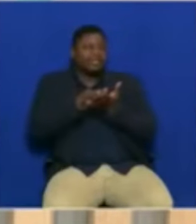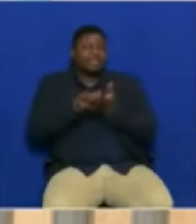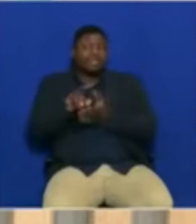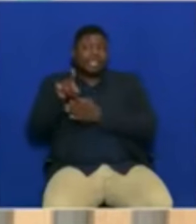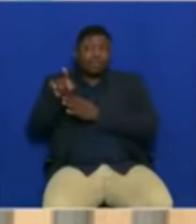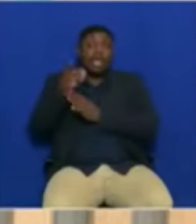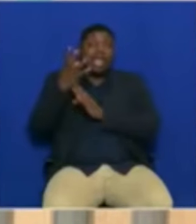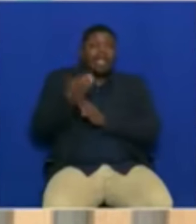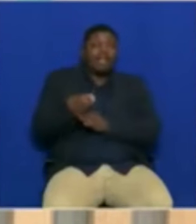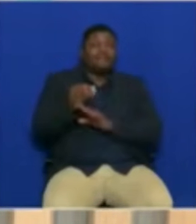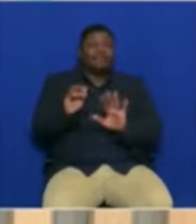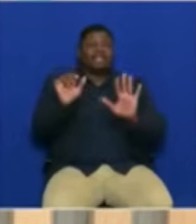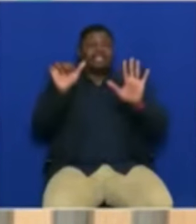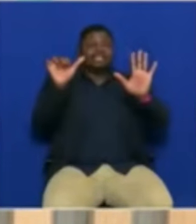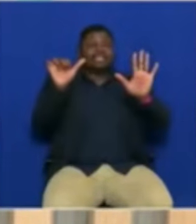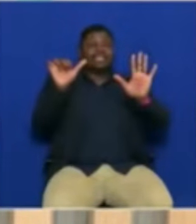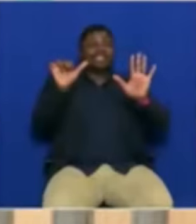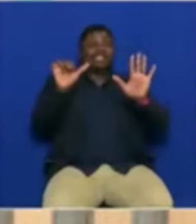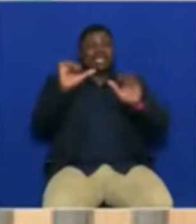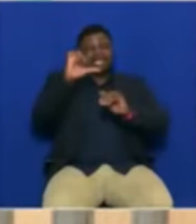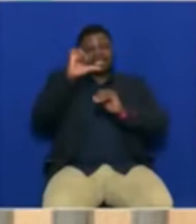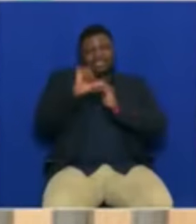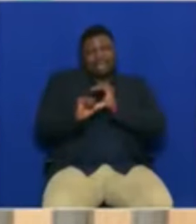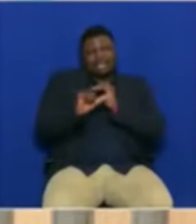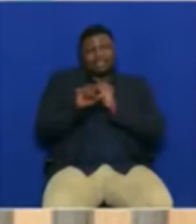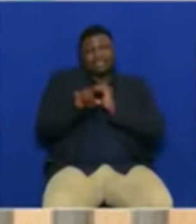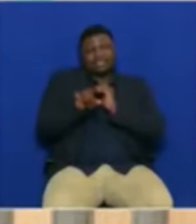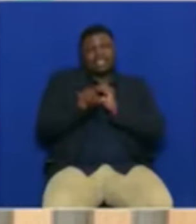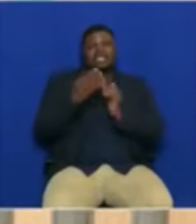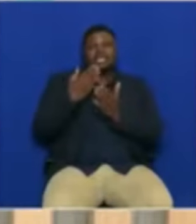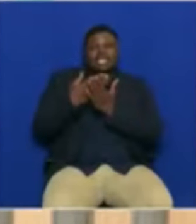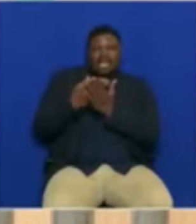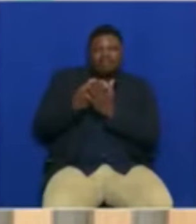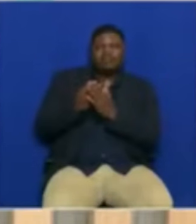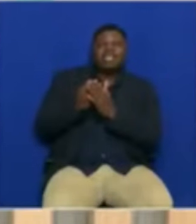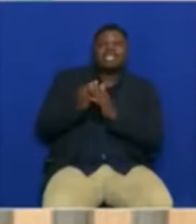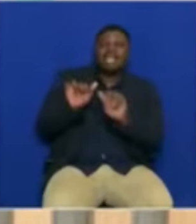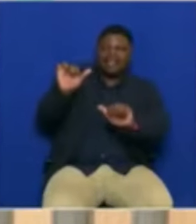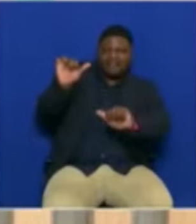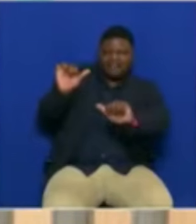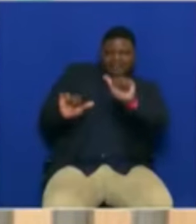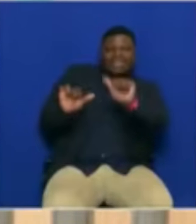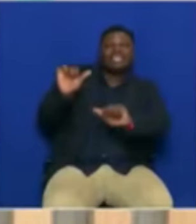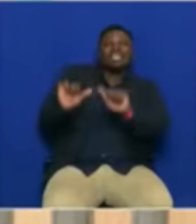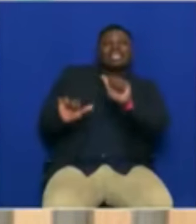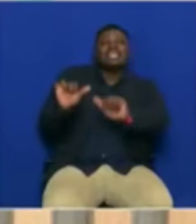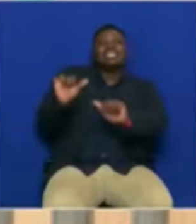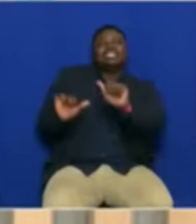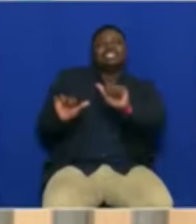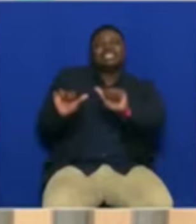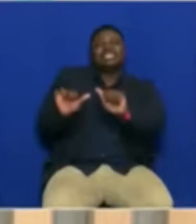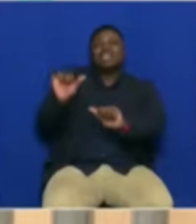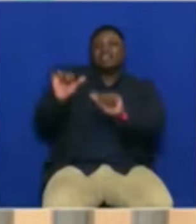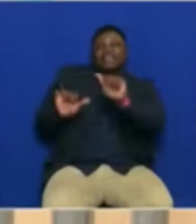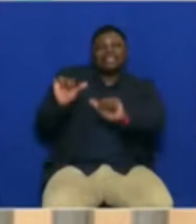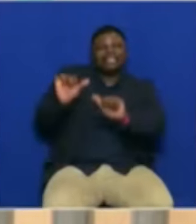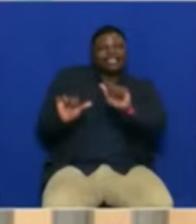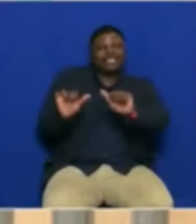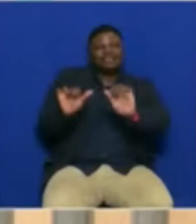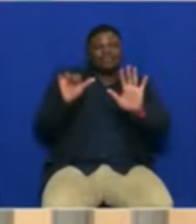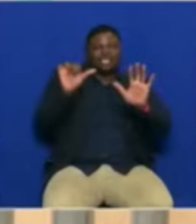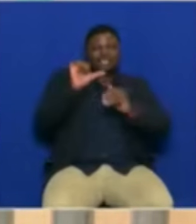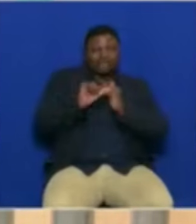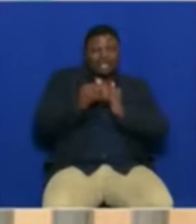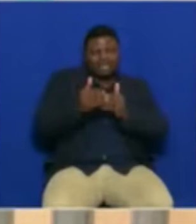through the vetting process. Yes. So her appointment was conditional, amongst others, yes, on her being cleared, but for that she